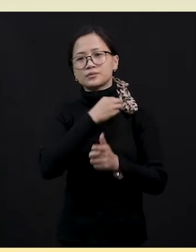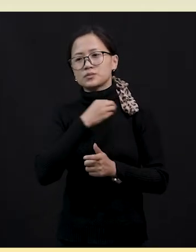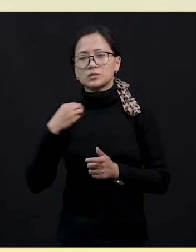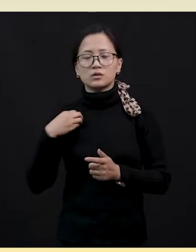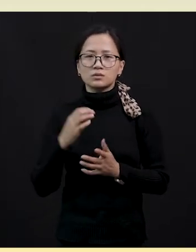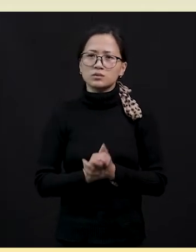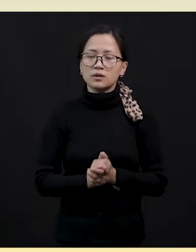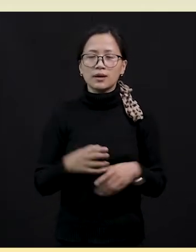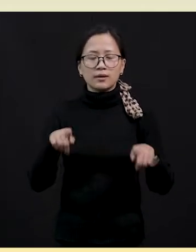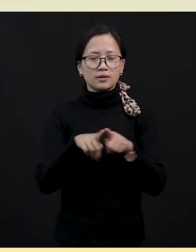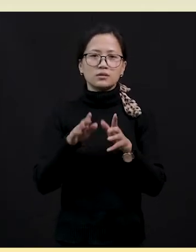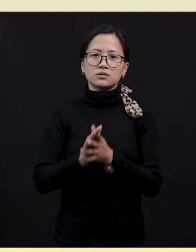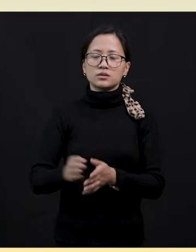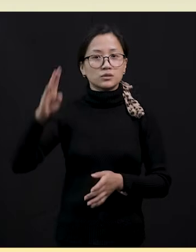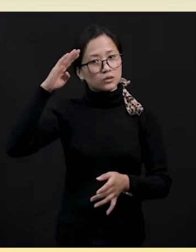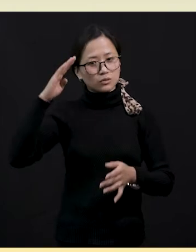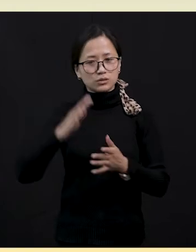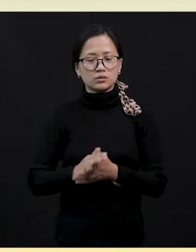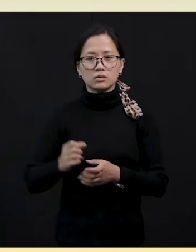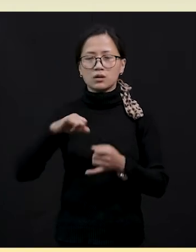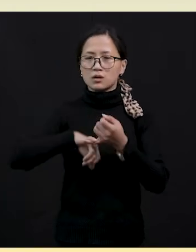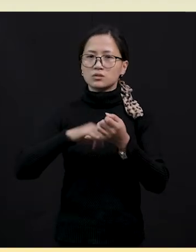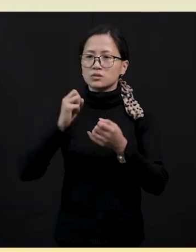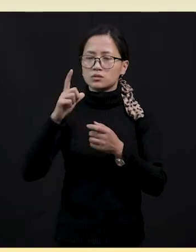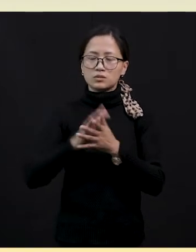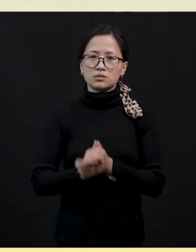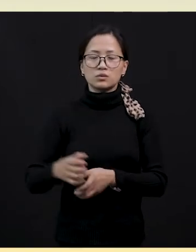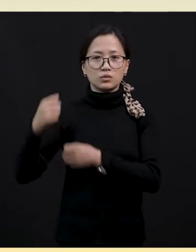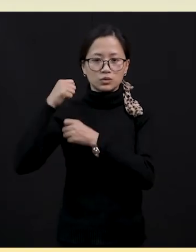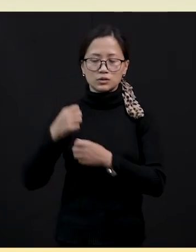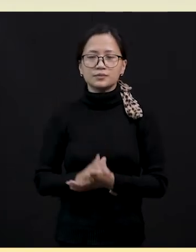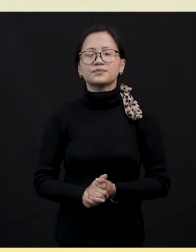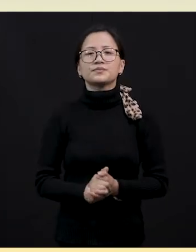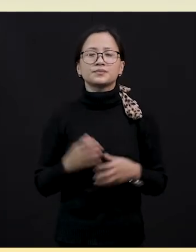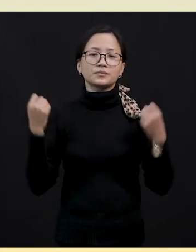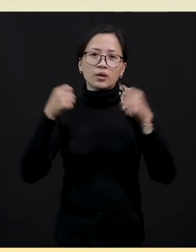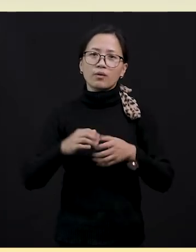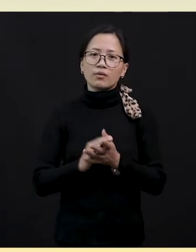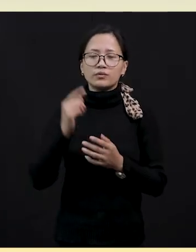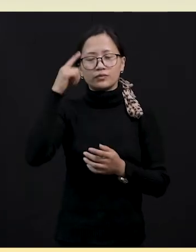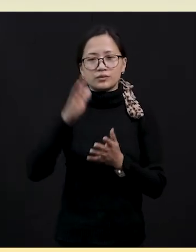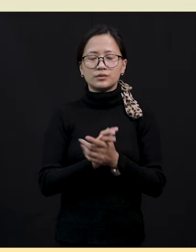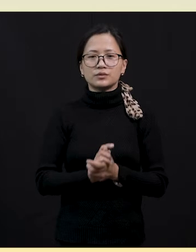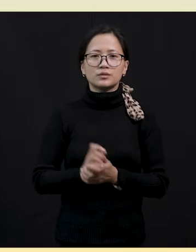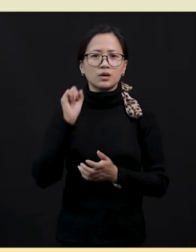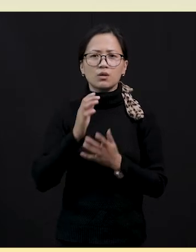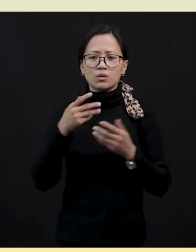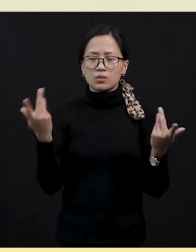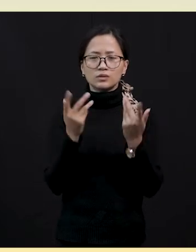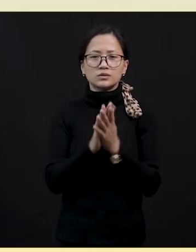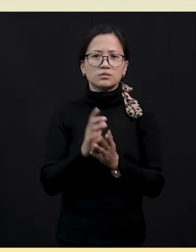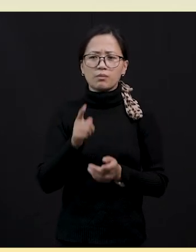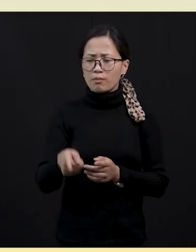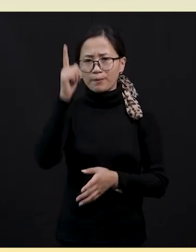soldiers were most necessary? Because the soldiers are the ones who are winning the wars for him. and what is the most important thing for him